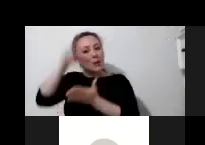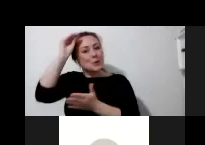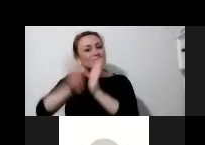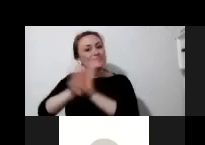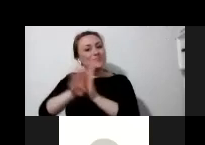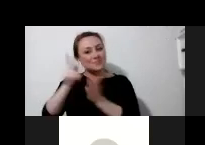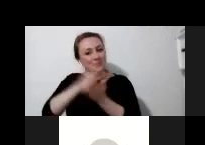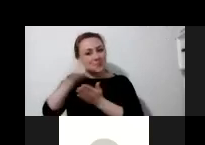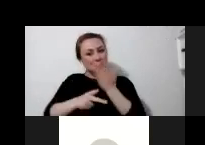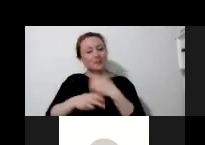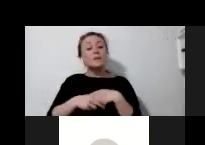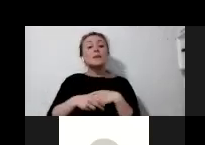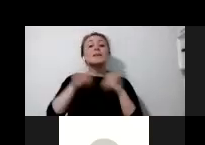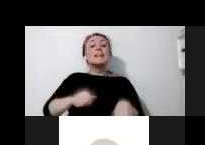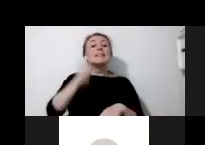was,